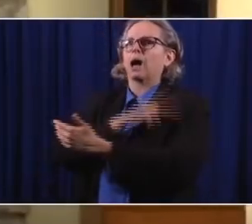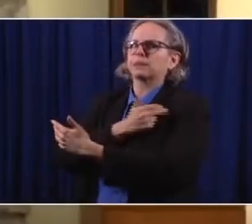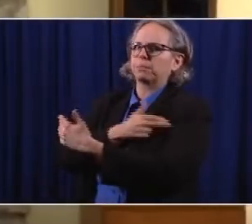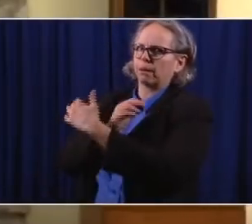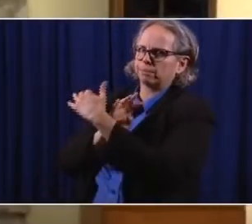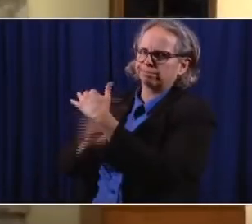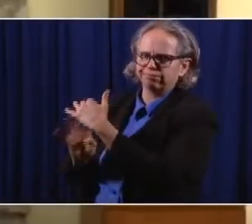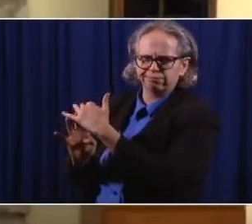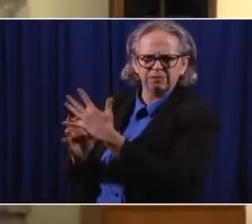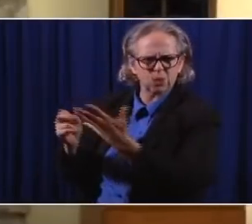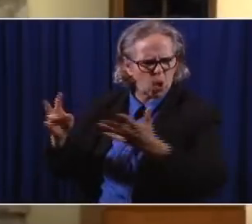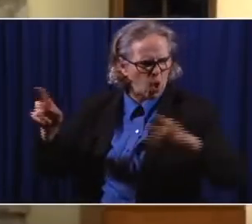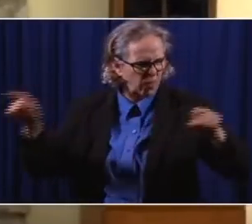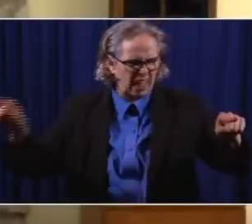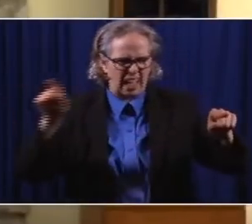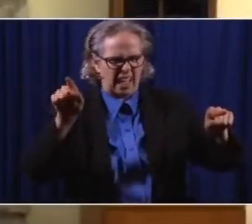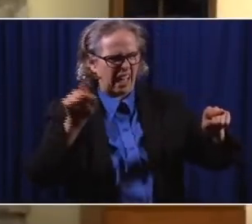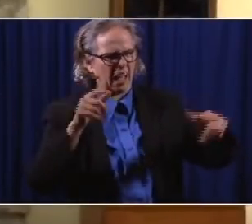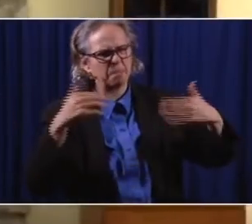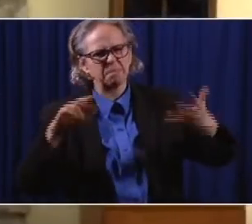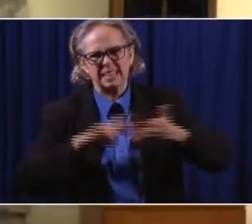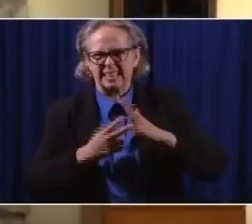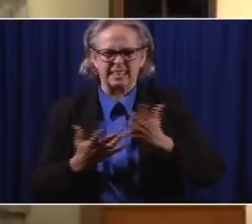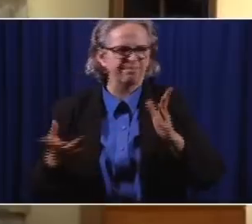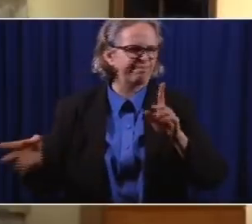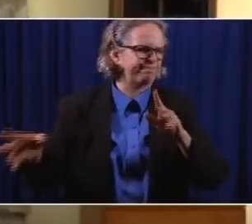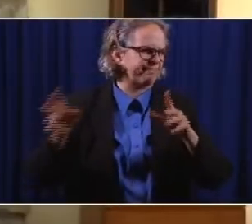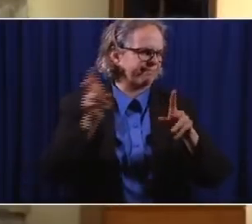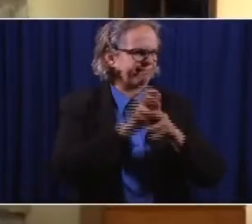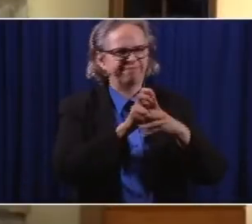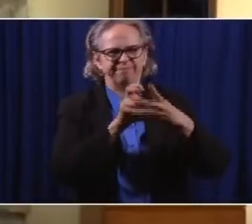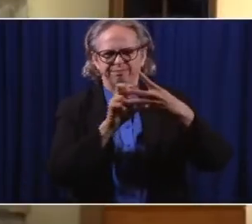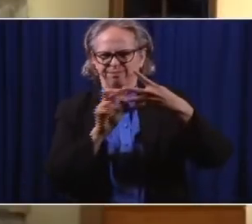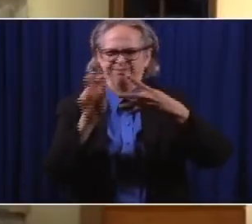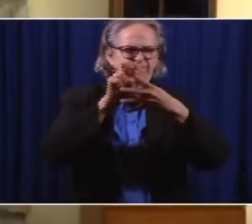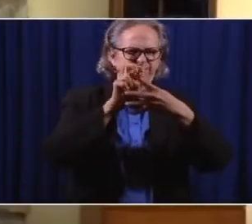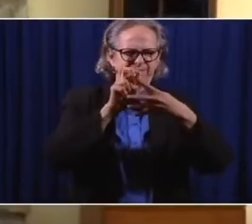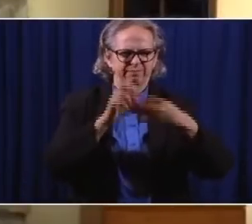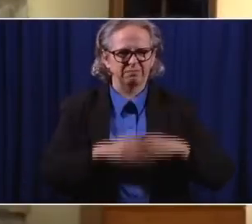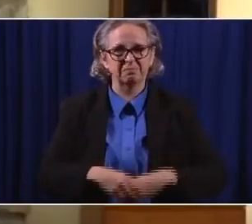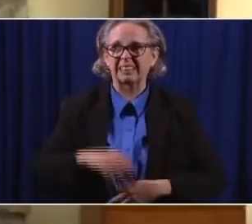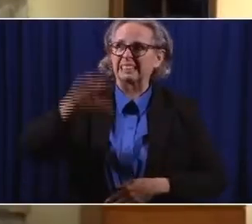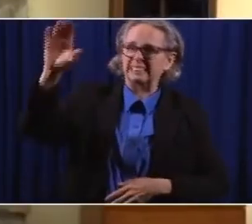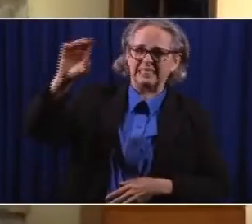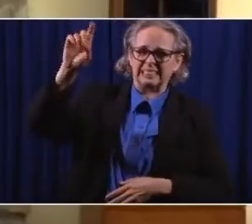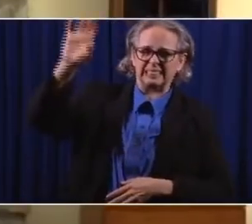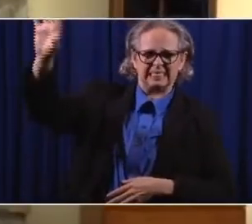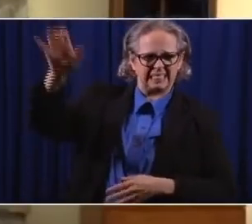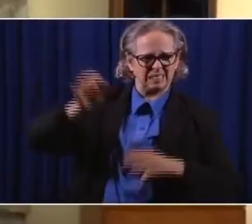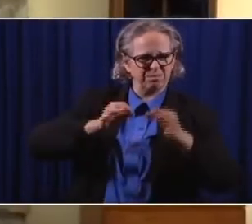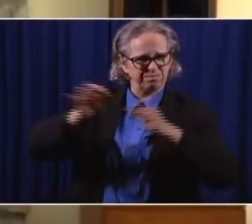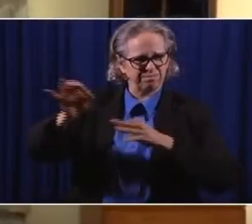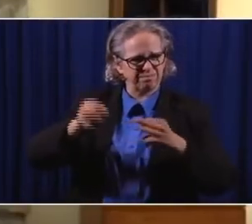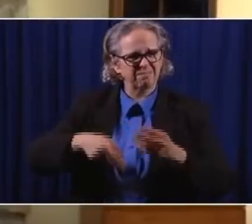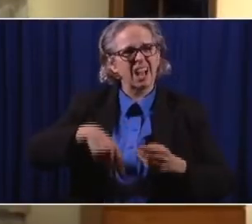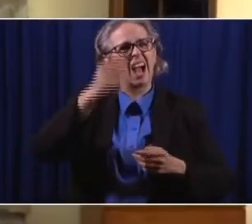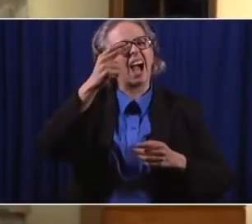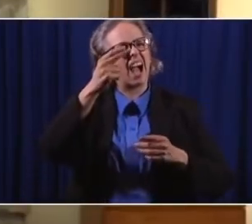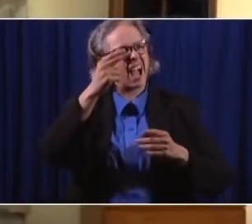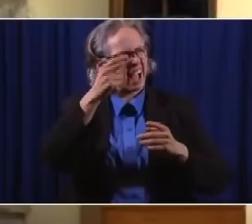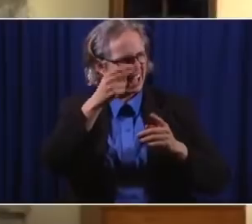this week in addition to exceeding the CDC's threshold for high incidence. The county, as I said, has a sustained increase in new